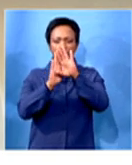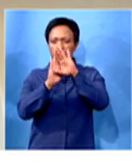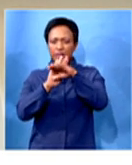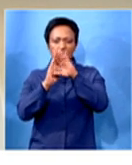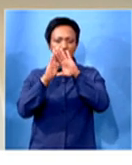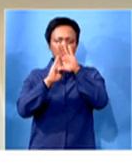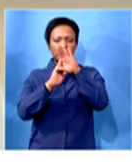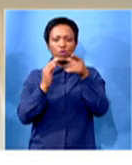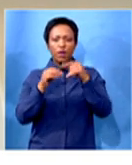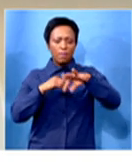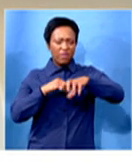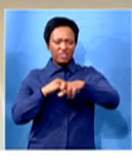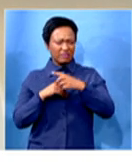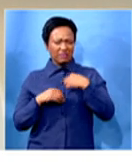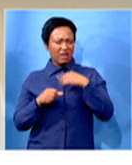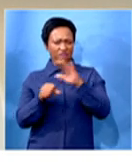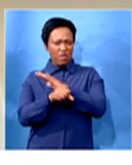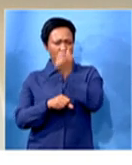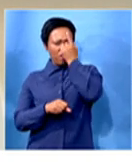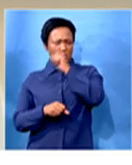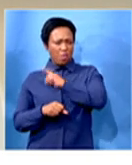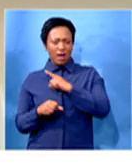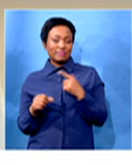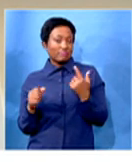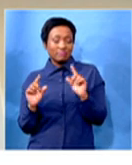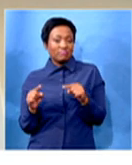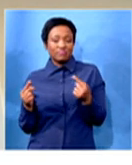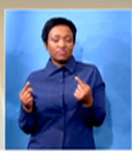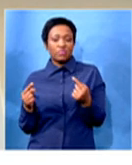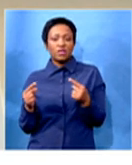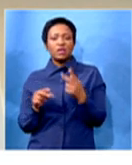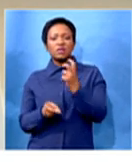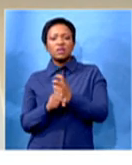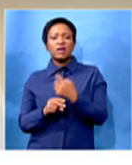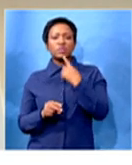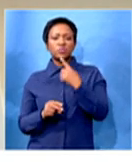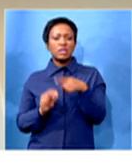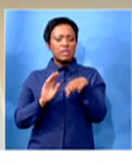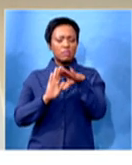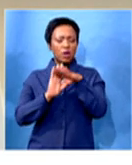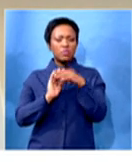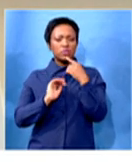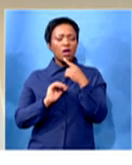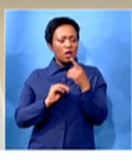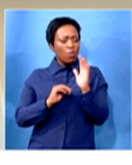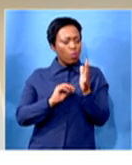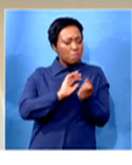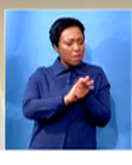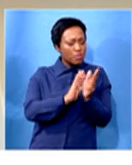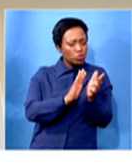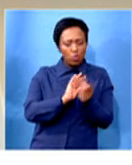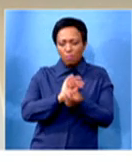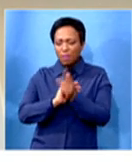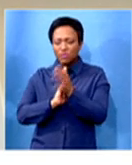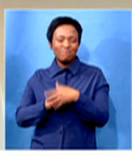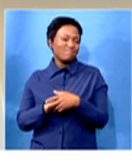understand why. So, it's difficult to program when you've got all those unknowns. I think we've done the best we could.